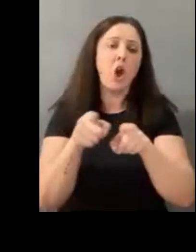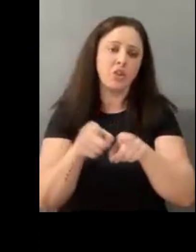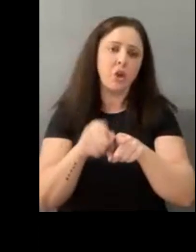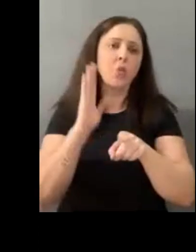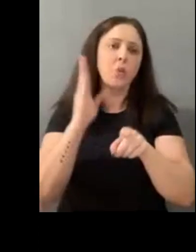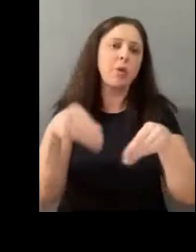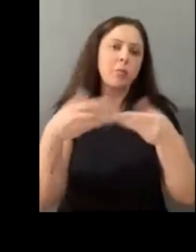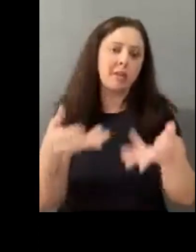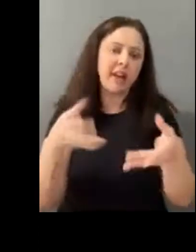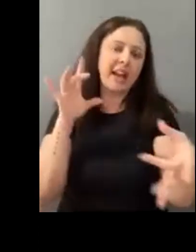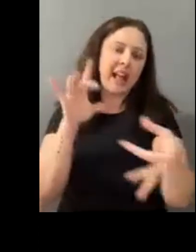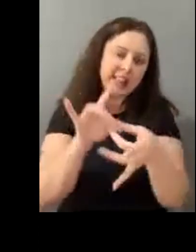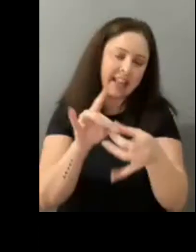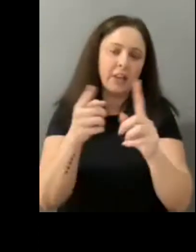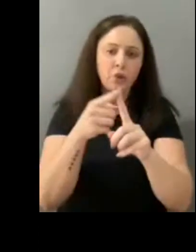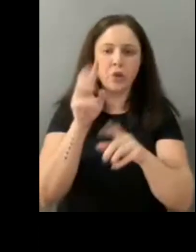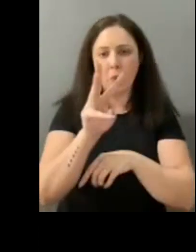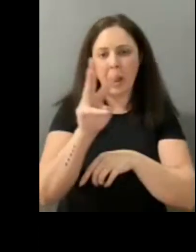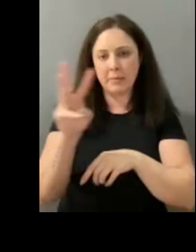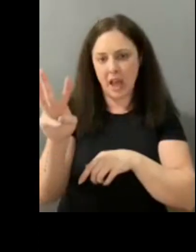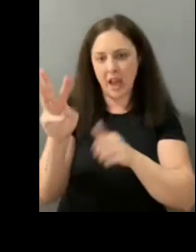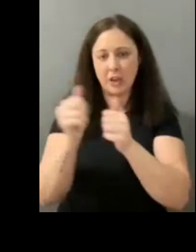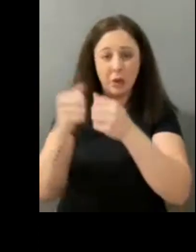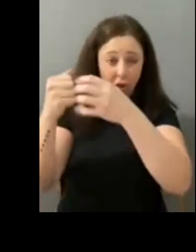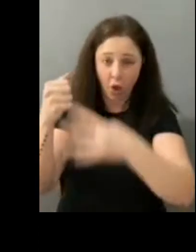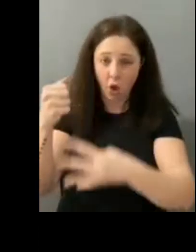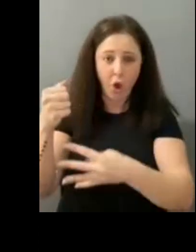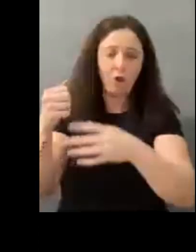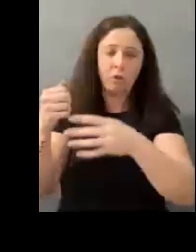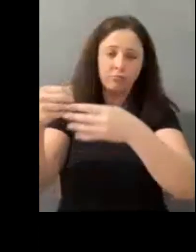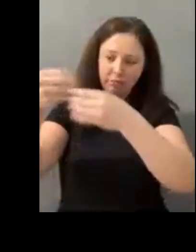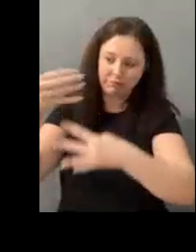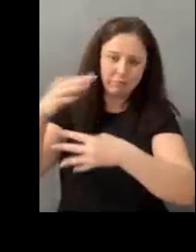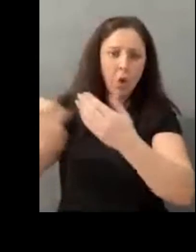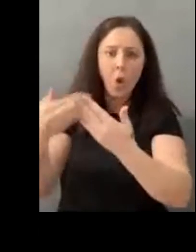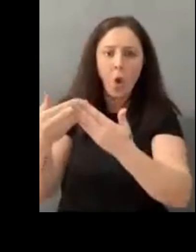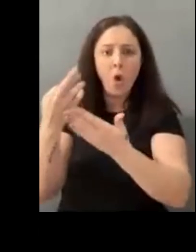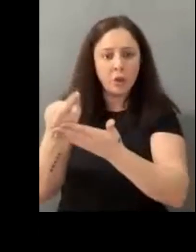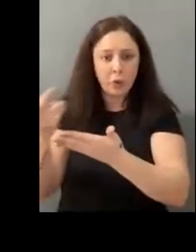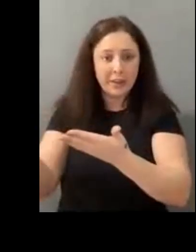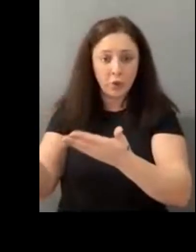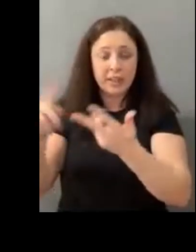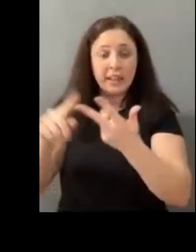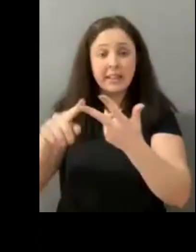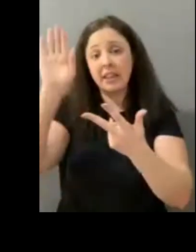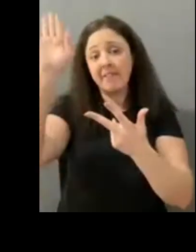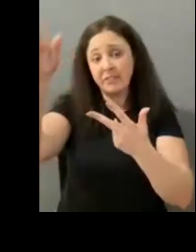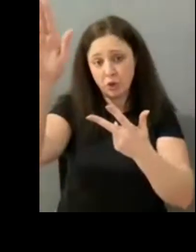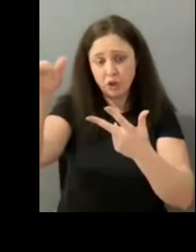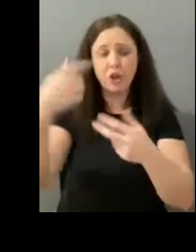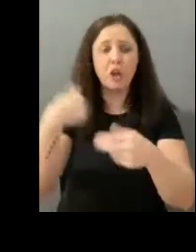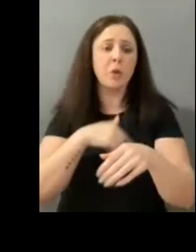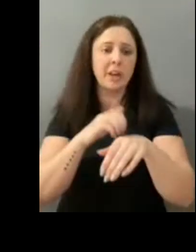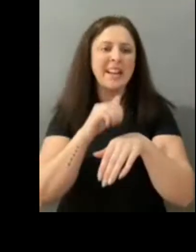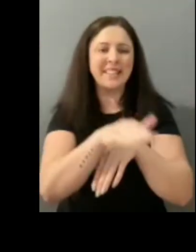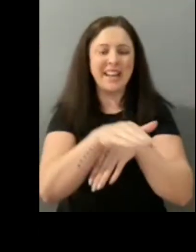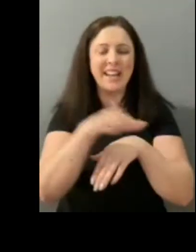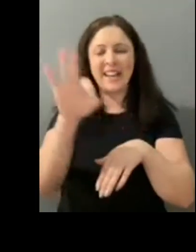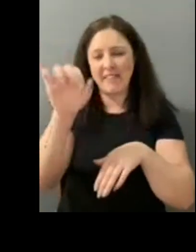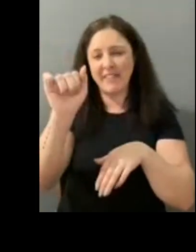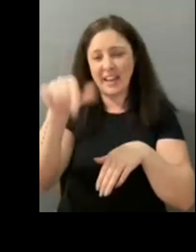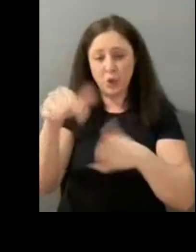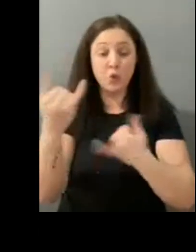providing a link to the website, which will include all of the resources. Going forward, we'll send a list of frequently asked questions today,